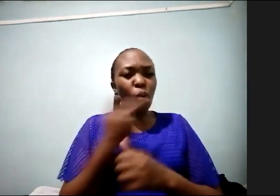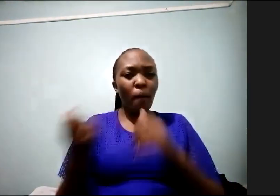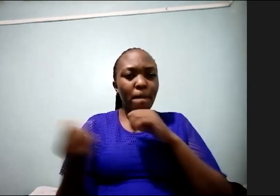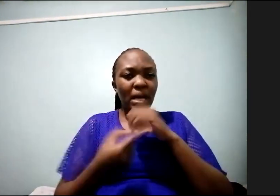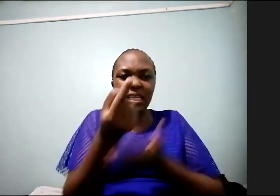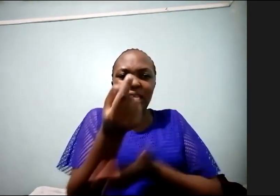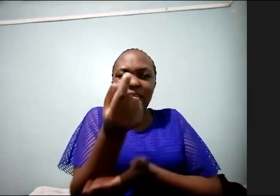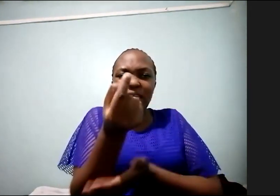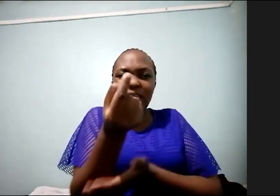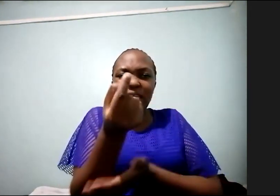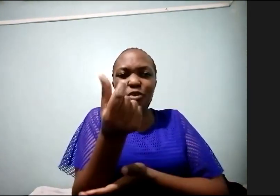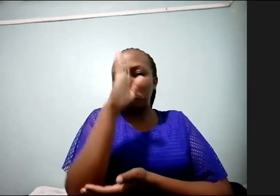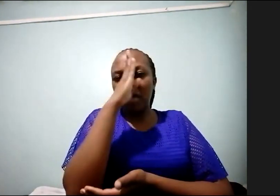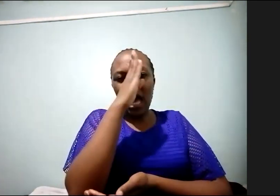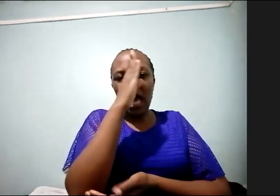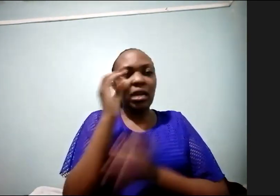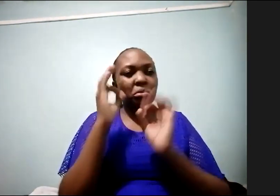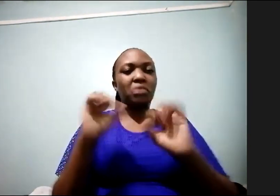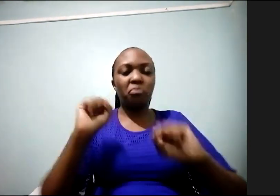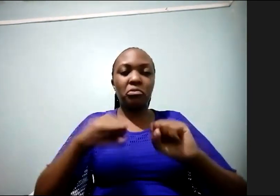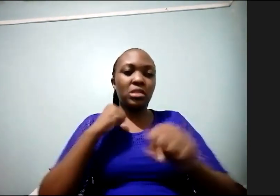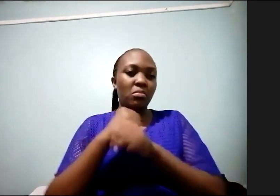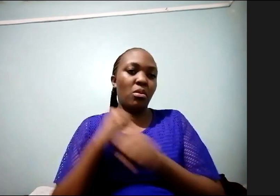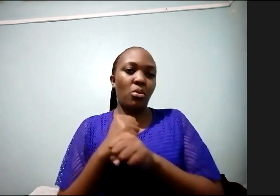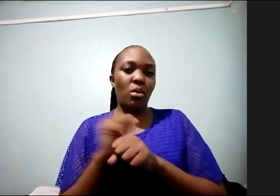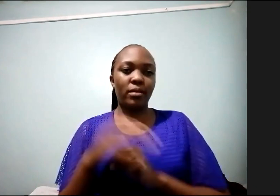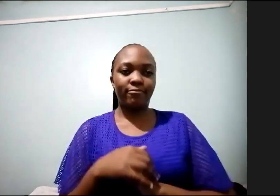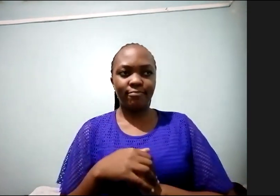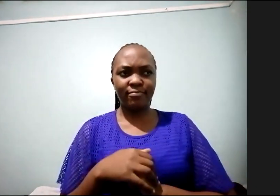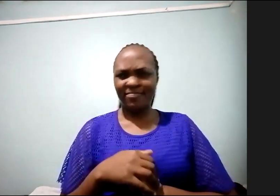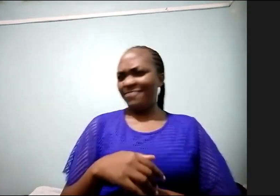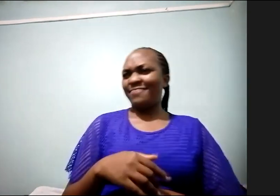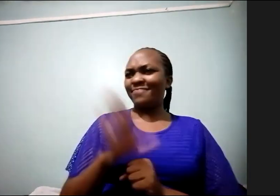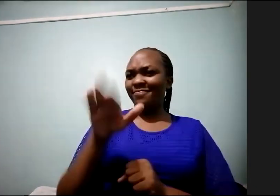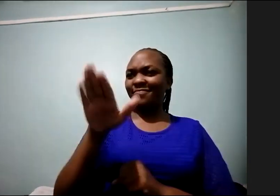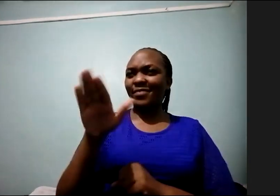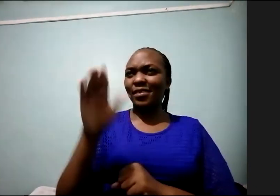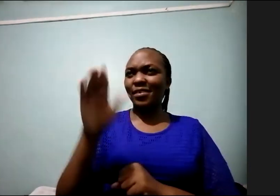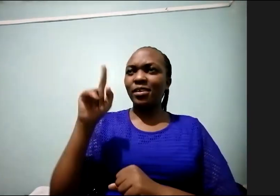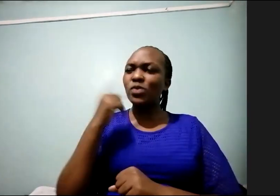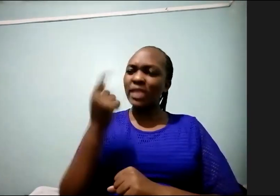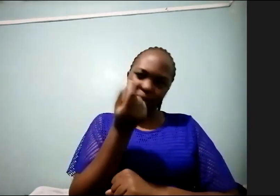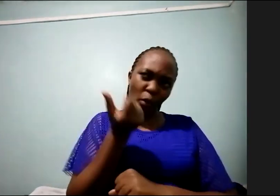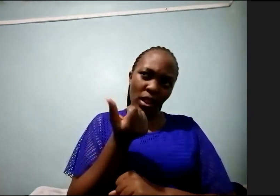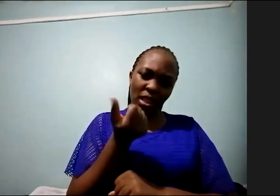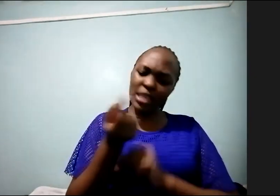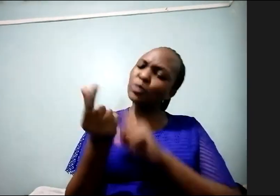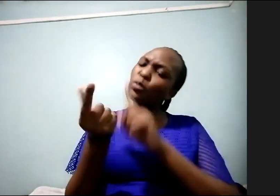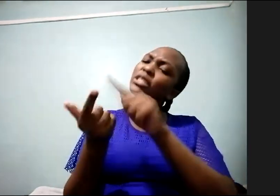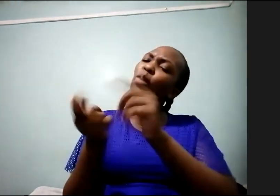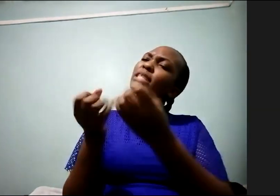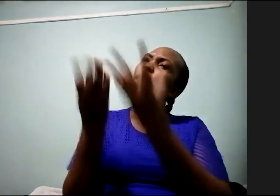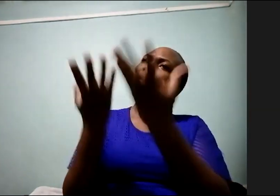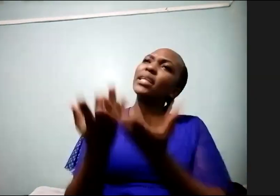Now, from your perspective, how small is small and how big is big? Because we have one in almost have a